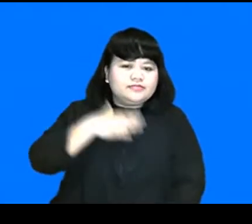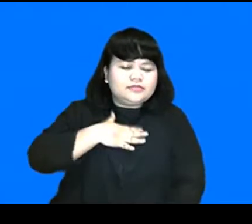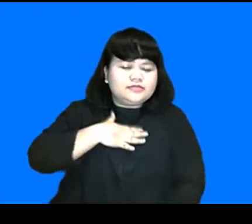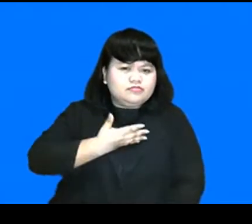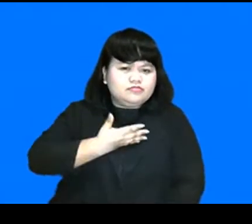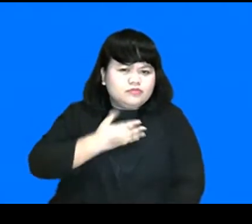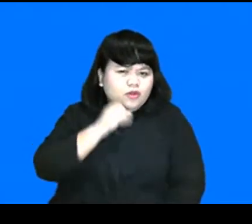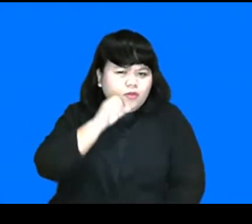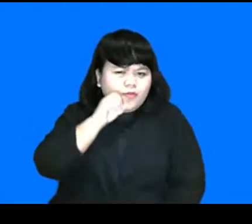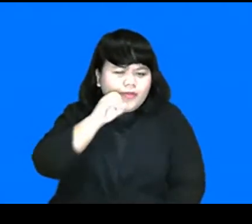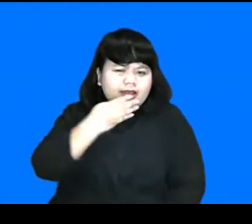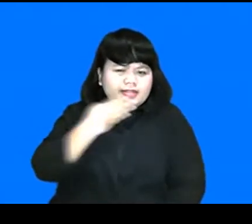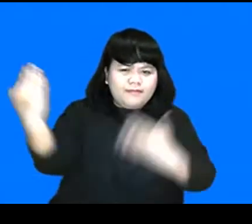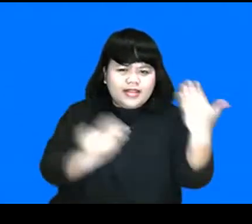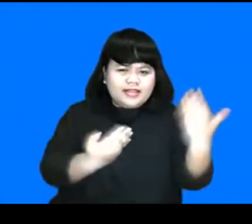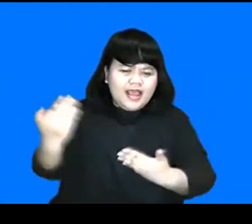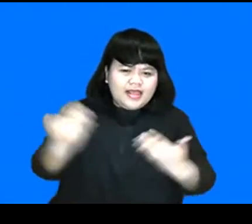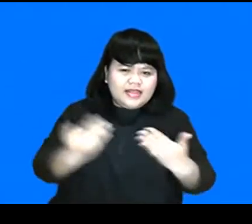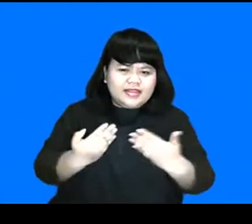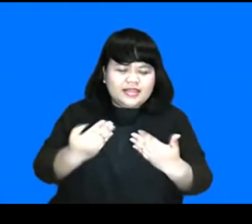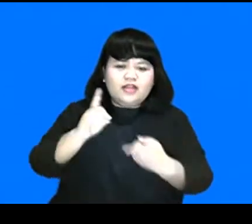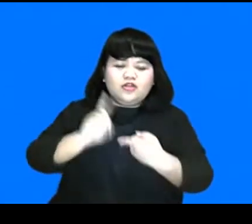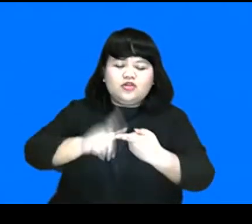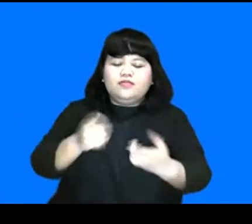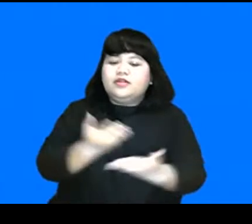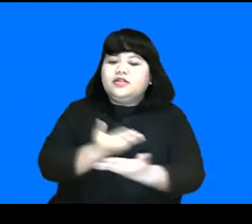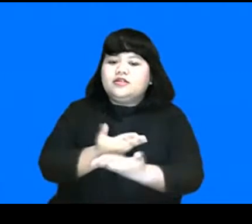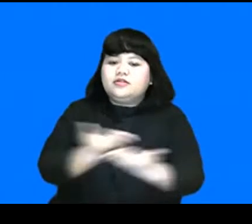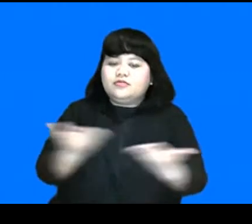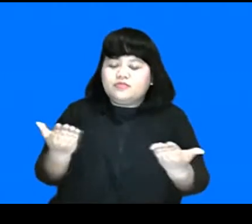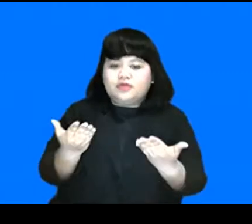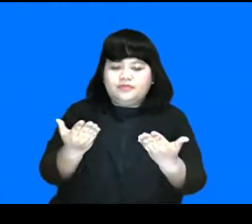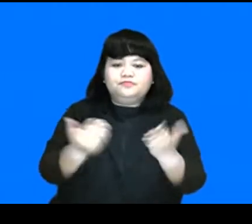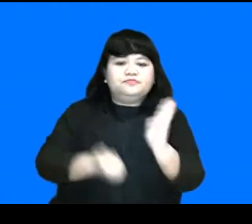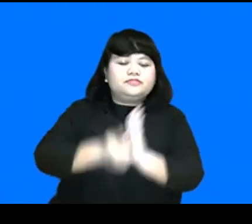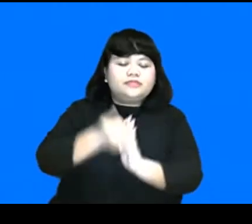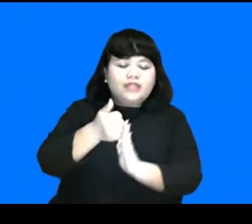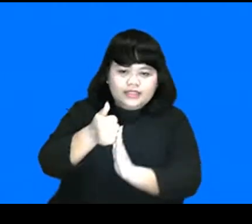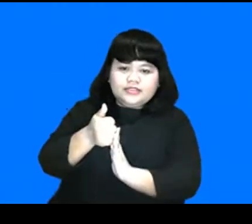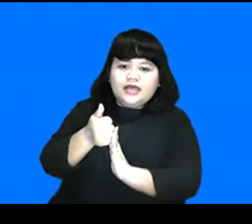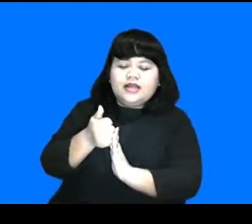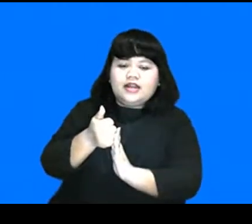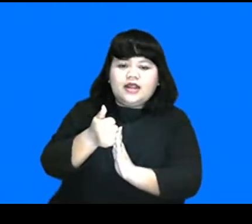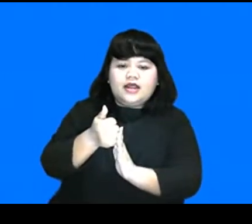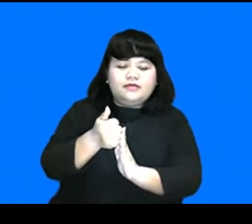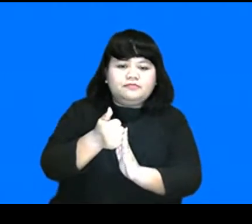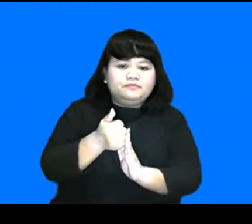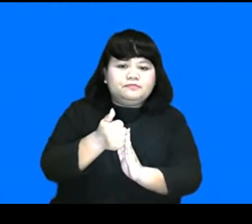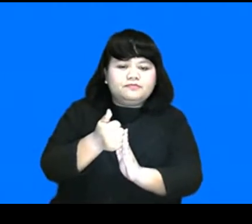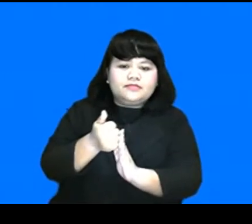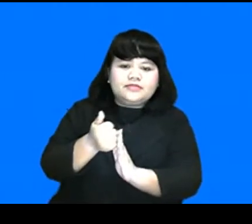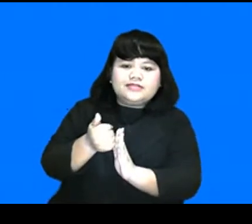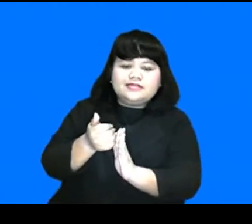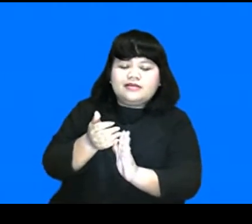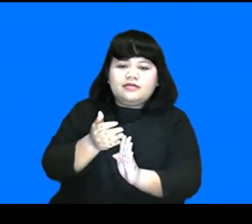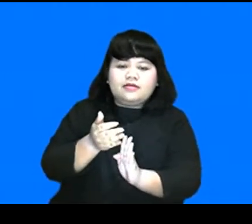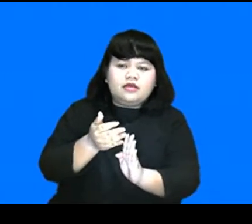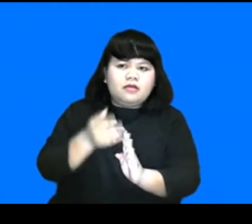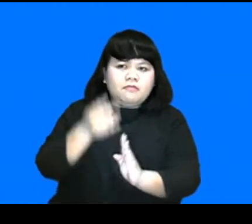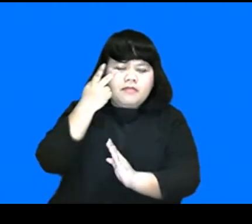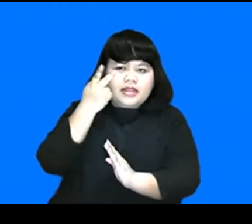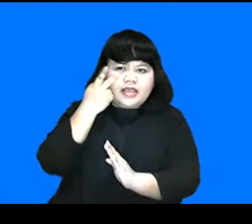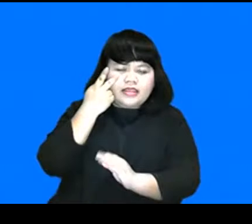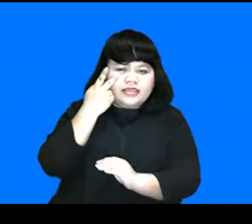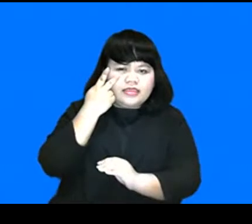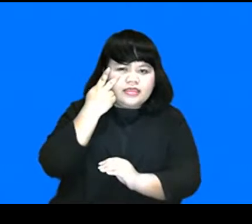side event of the G20 with the title of Envisaging Wealth Tax in the Post-Pandemic World, a Mission